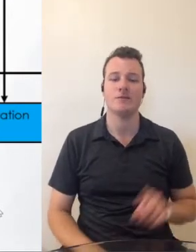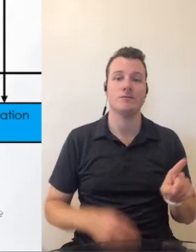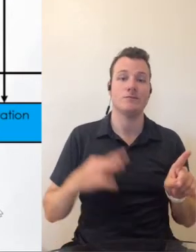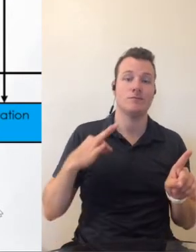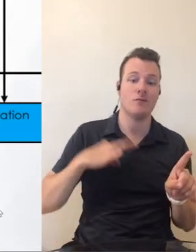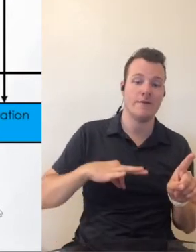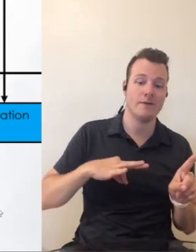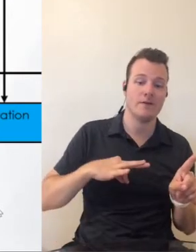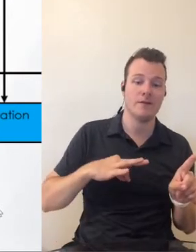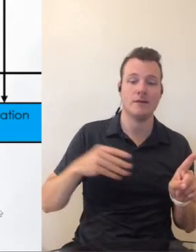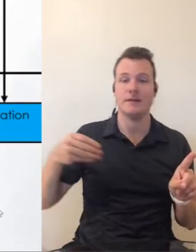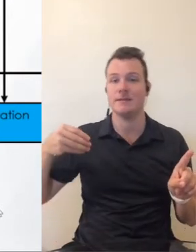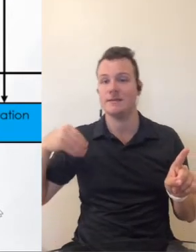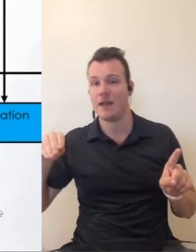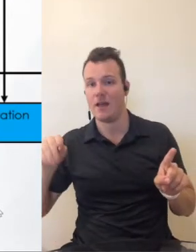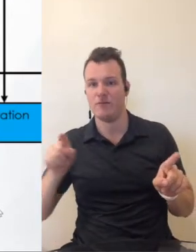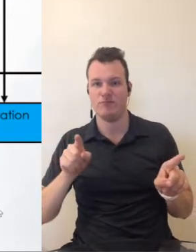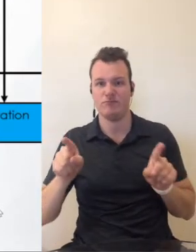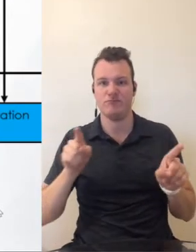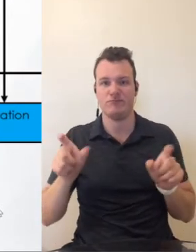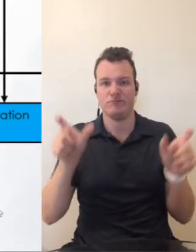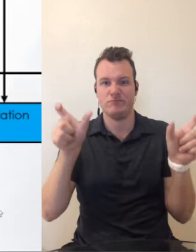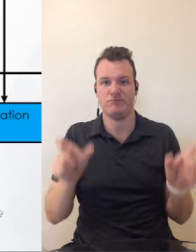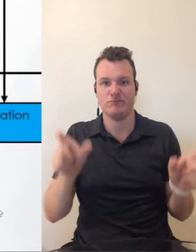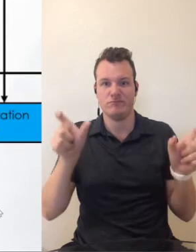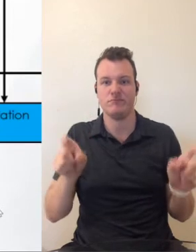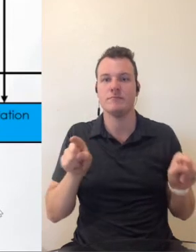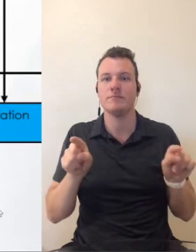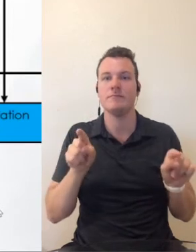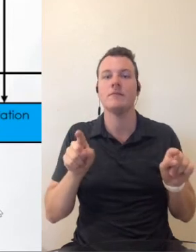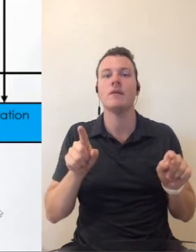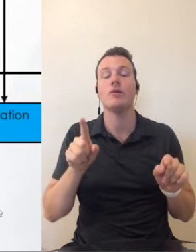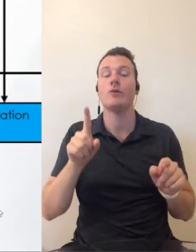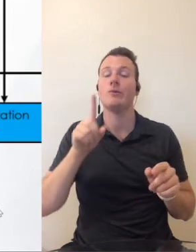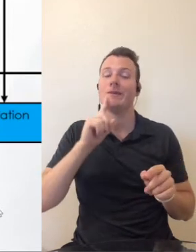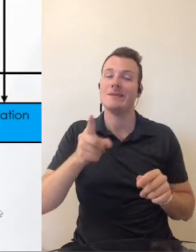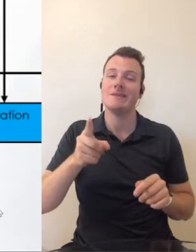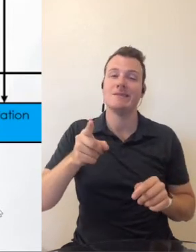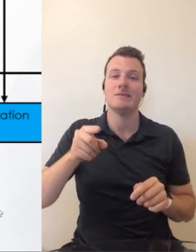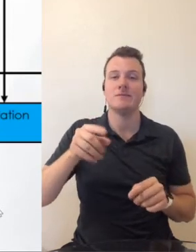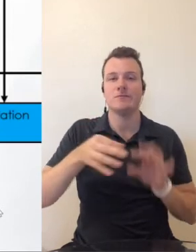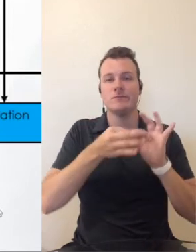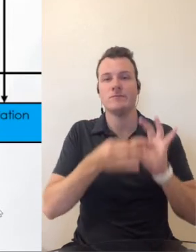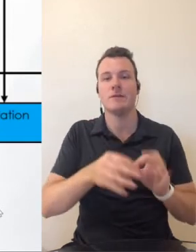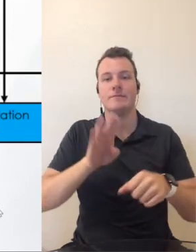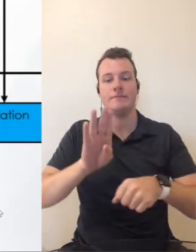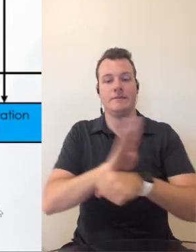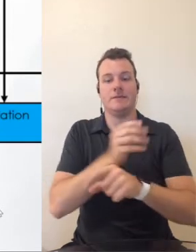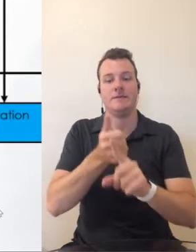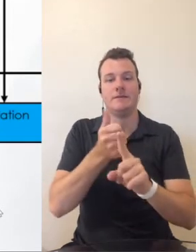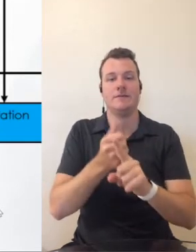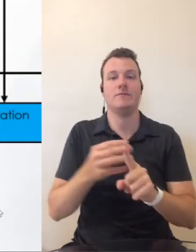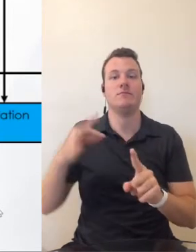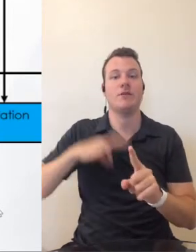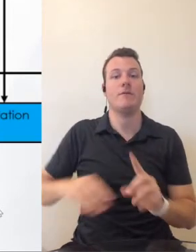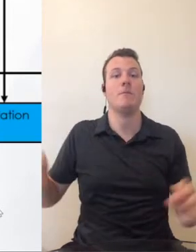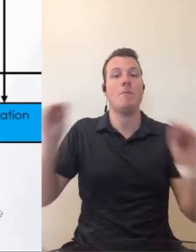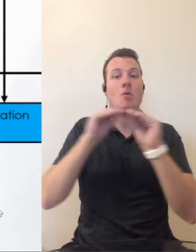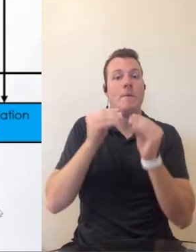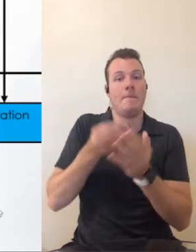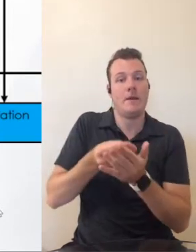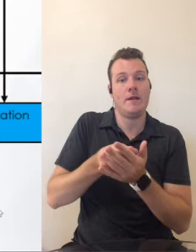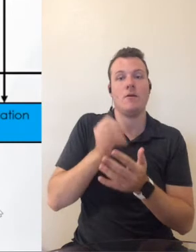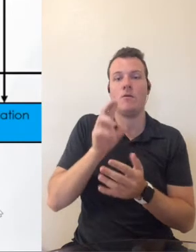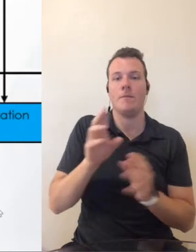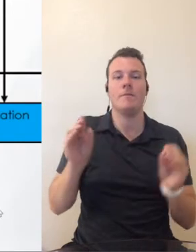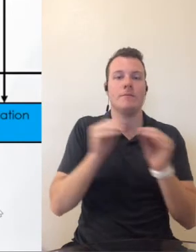so the profit-oriented and the sales-oriented, have to do essentially with the practice either making more money or